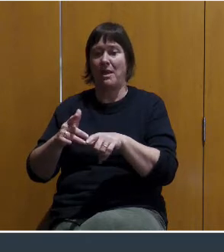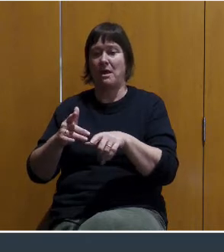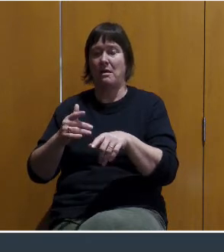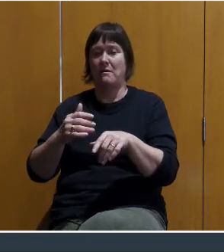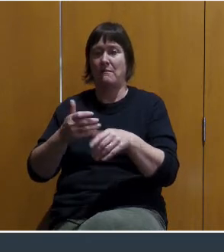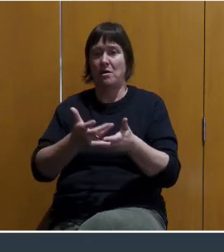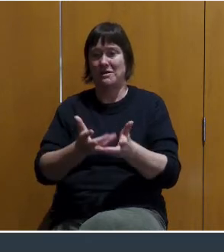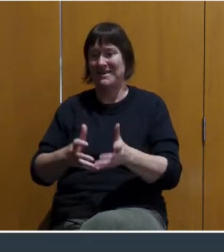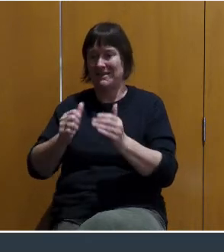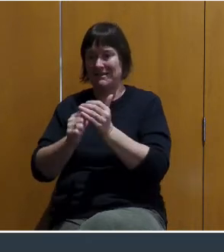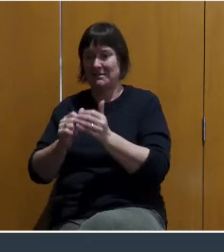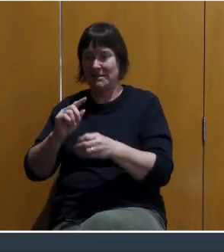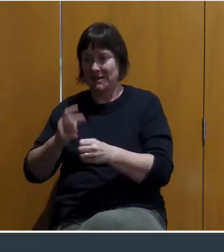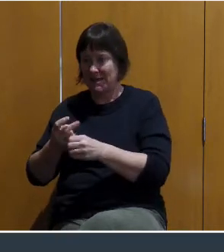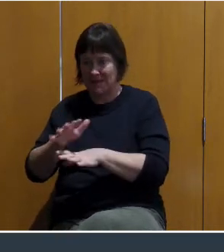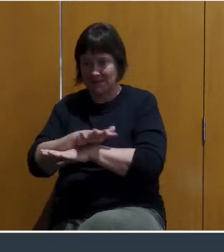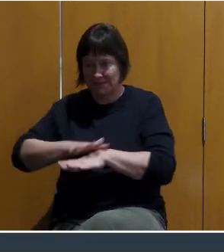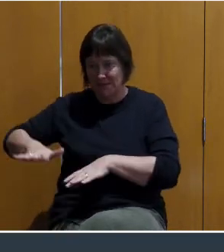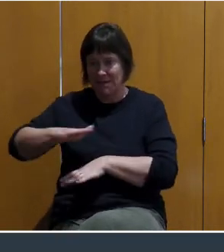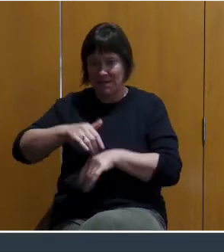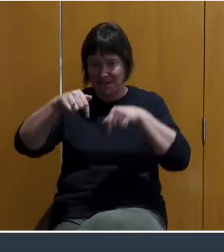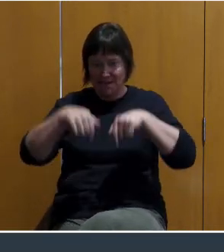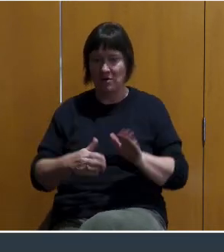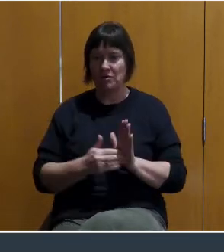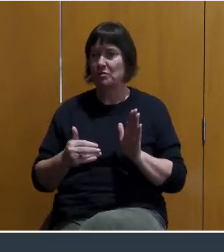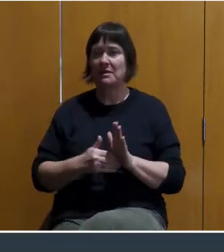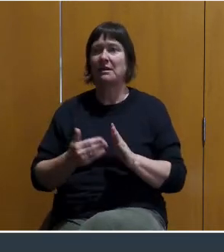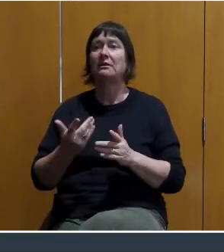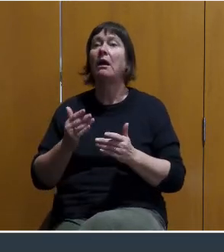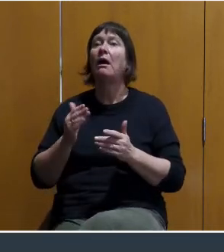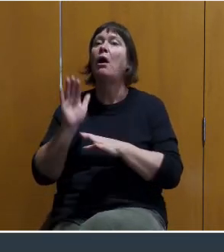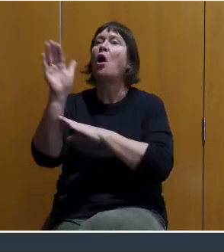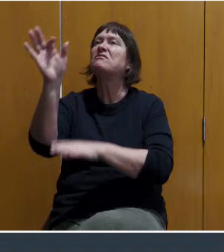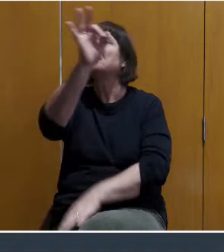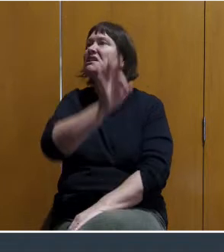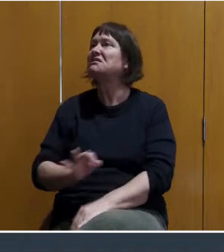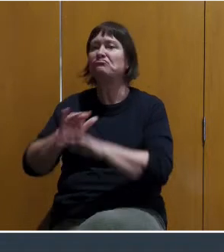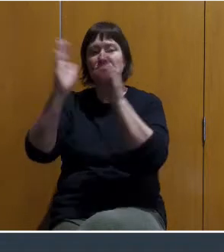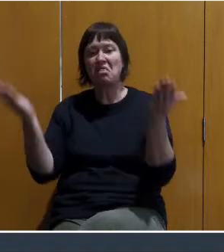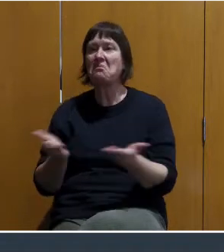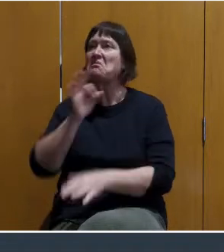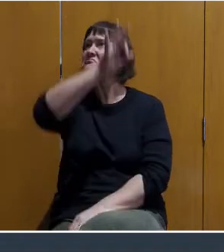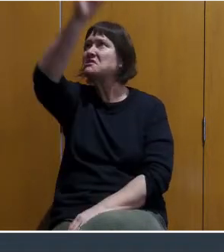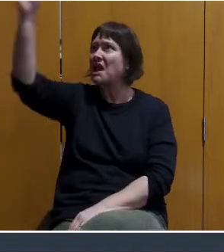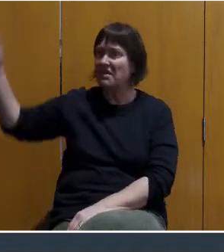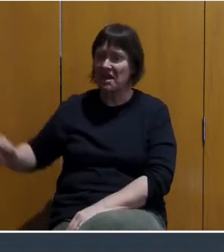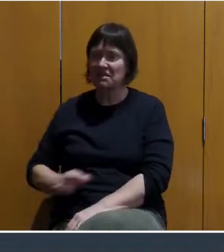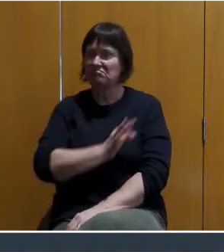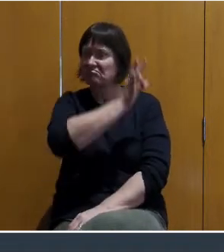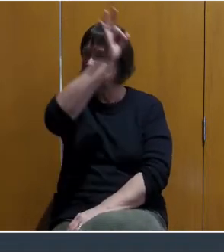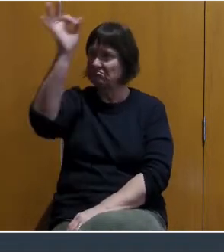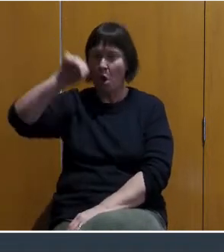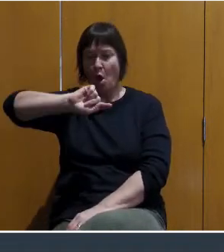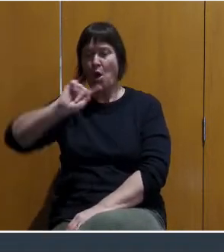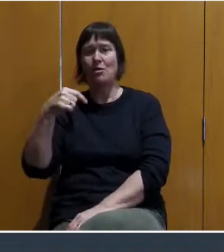And that is mentioned by the gentleman who spoke first. The New Zealand dabchick is one of